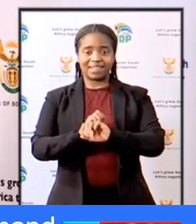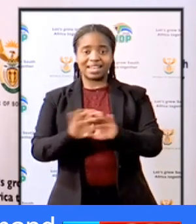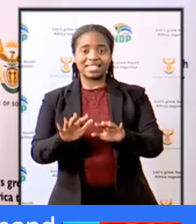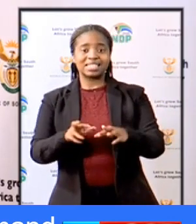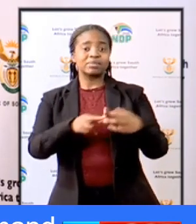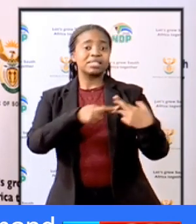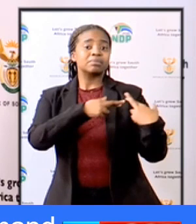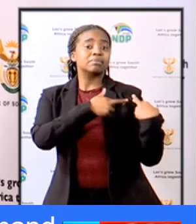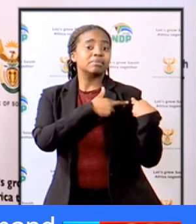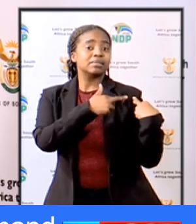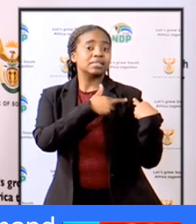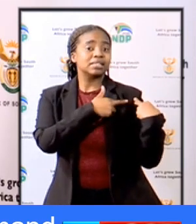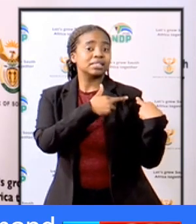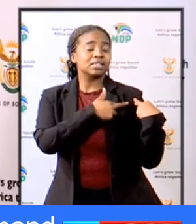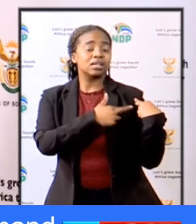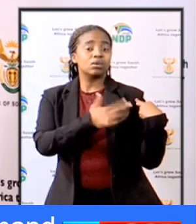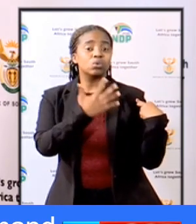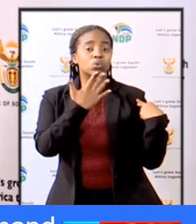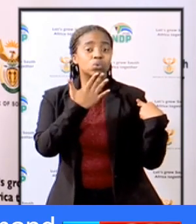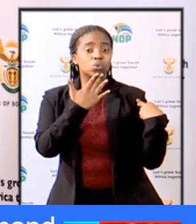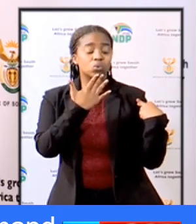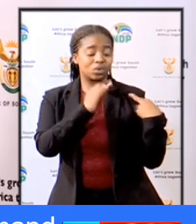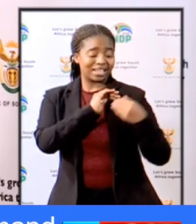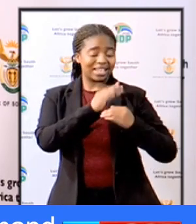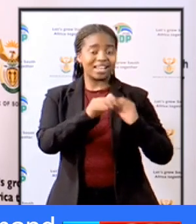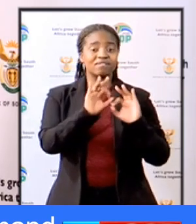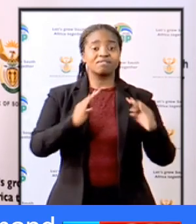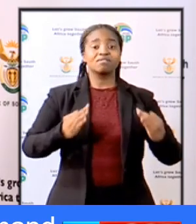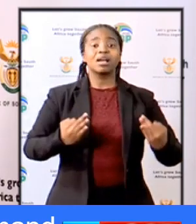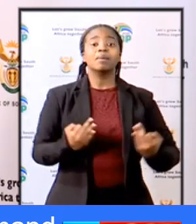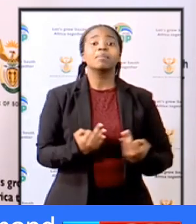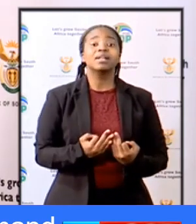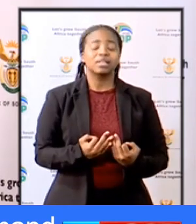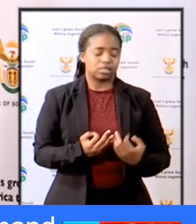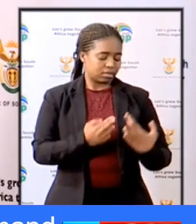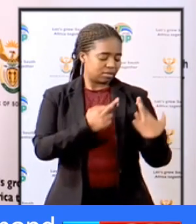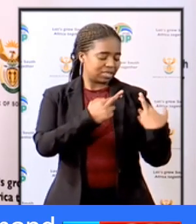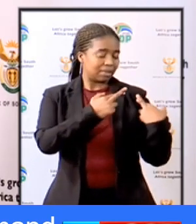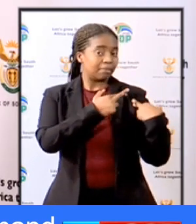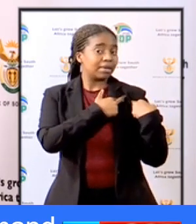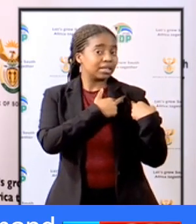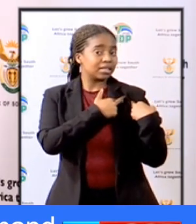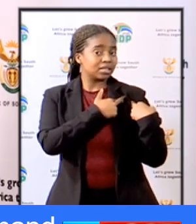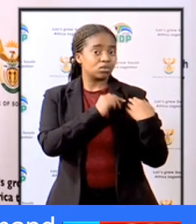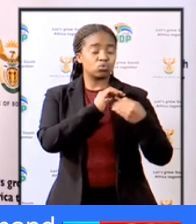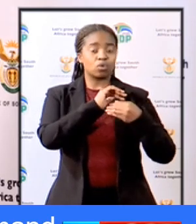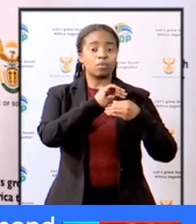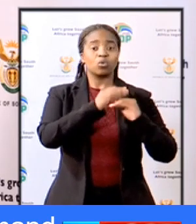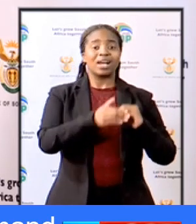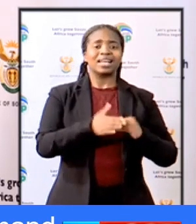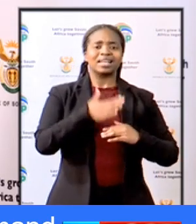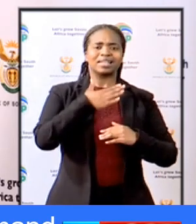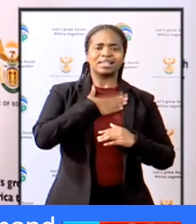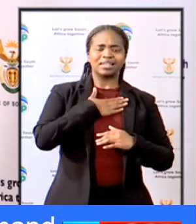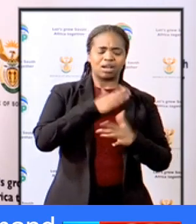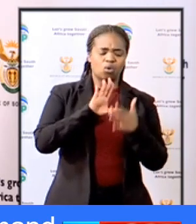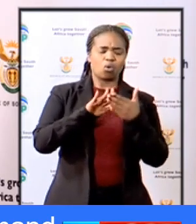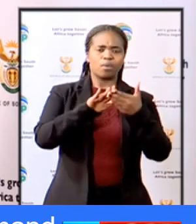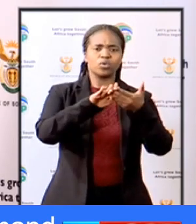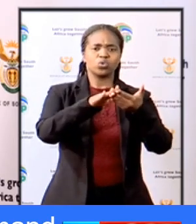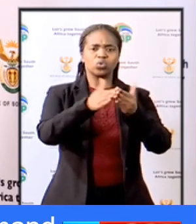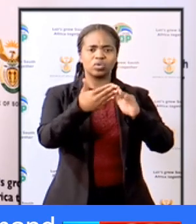the responsibility to protect our families, the responsibility to protect our